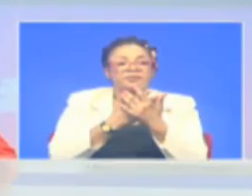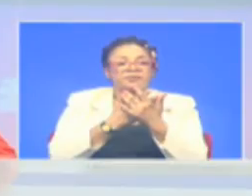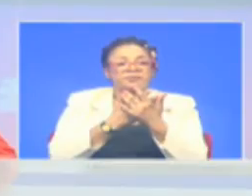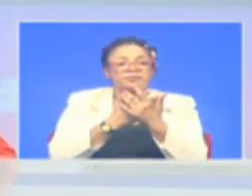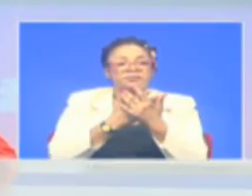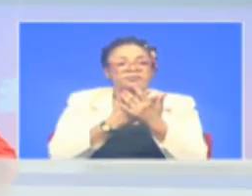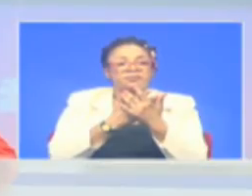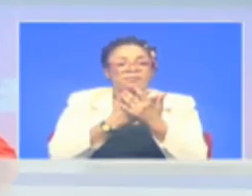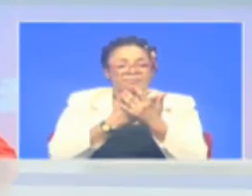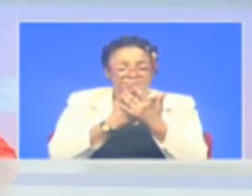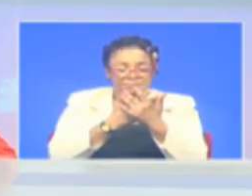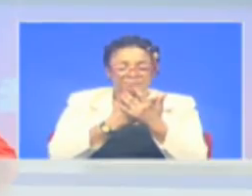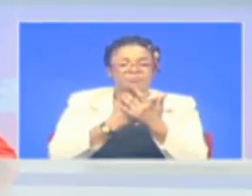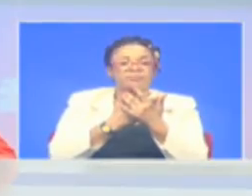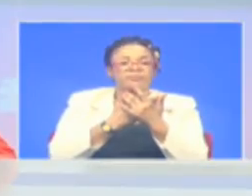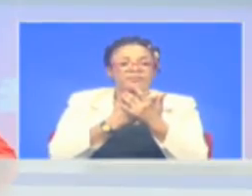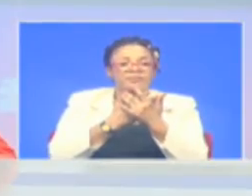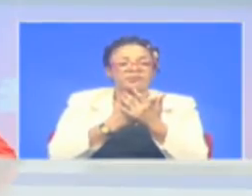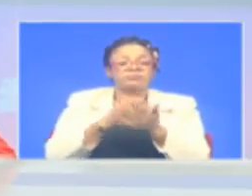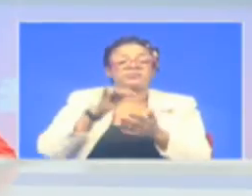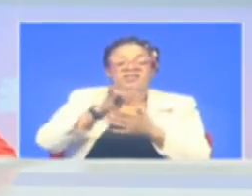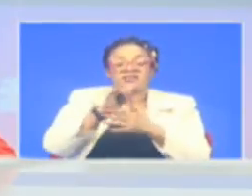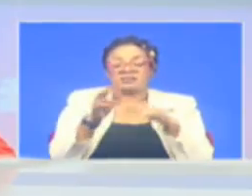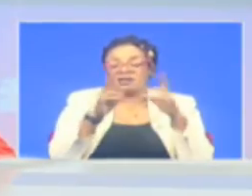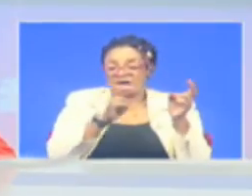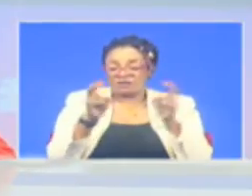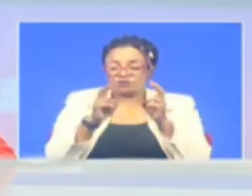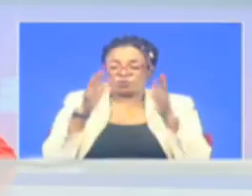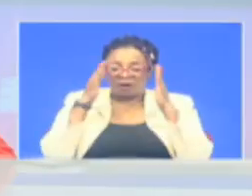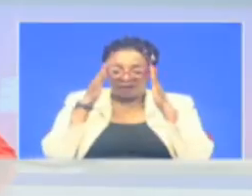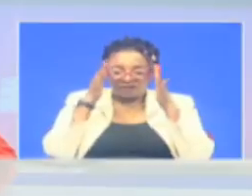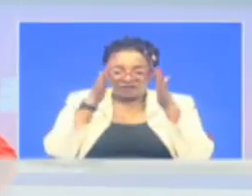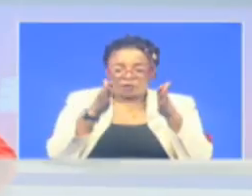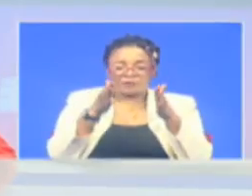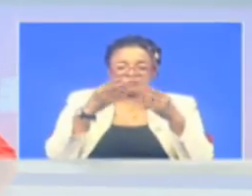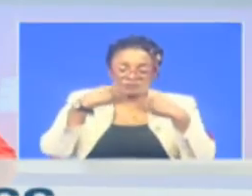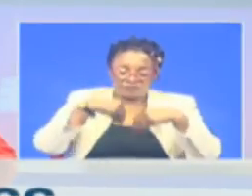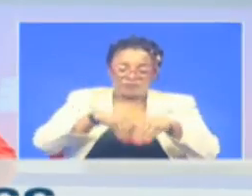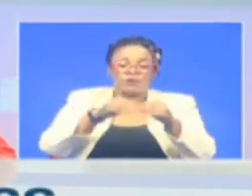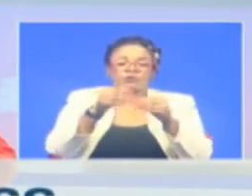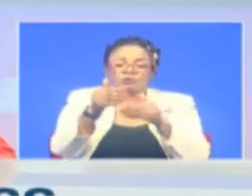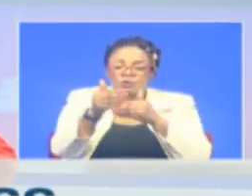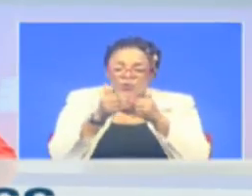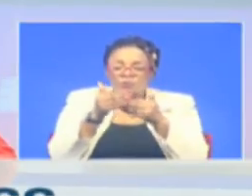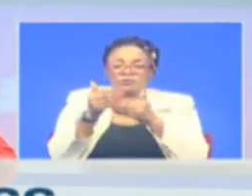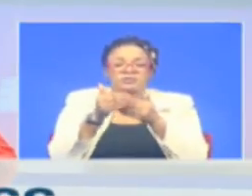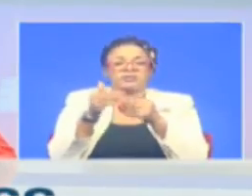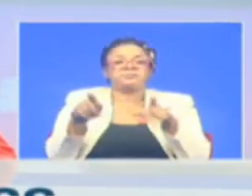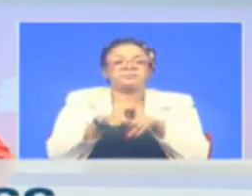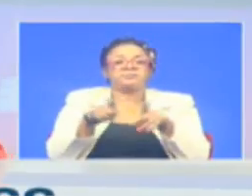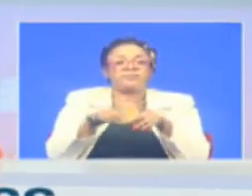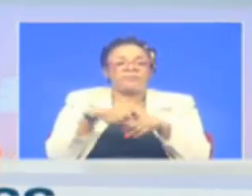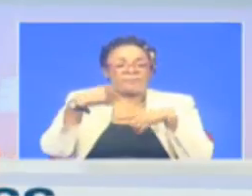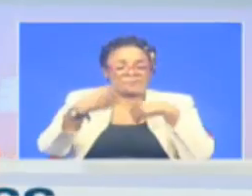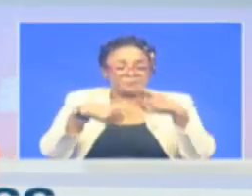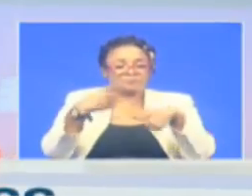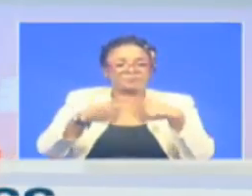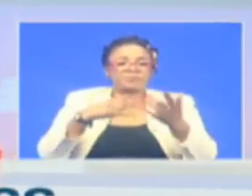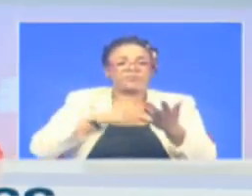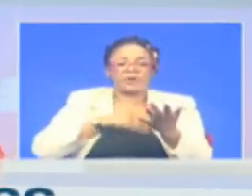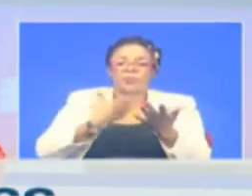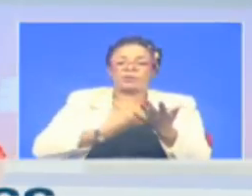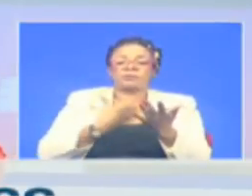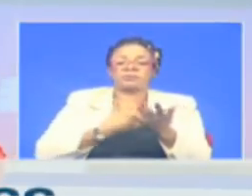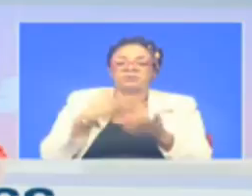Well, that's certainly an issue we will be focusing on and following closely, as it was our very own Dennis Okari,